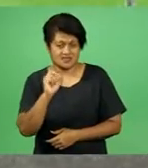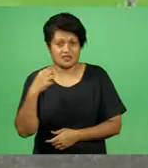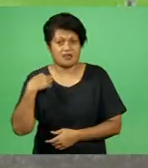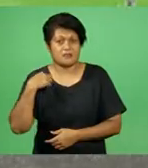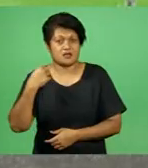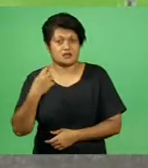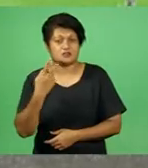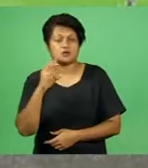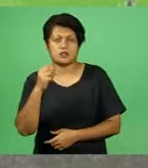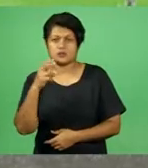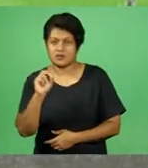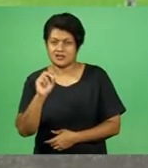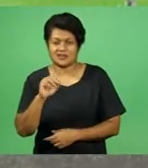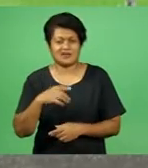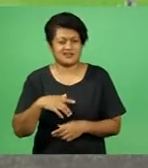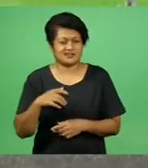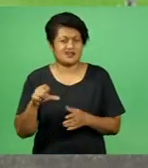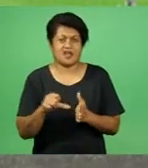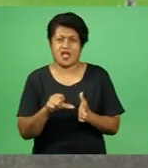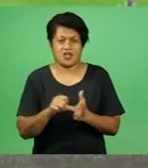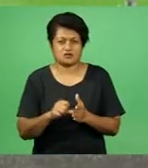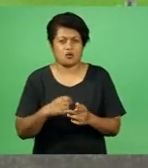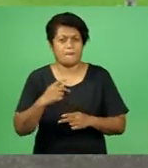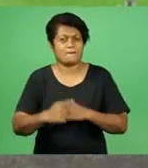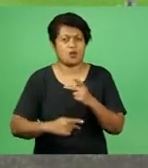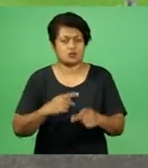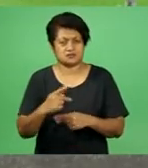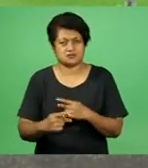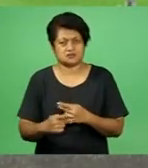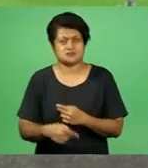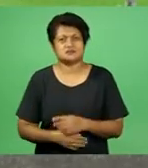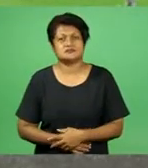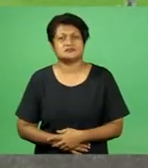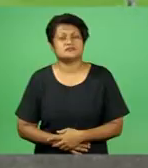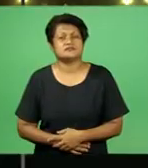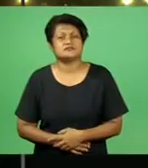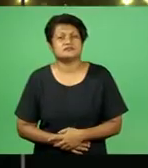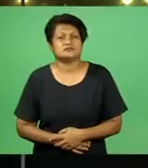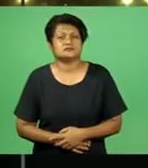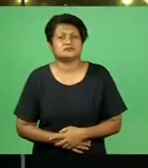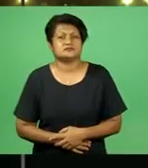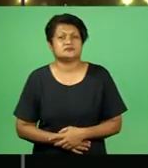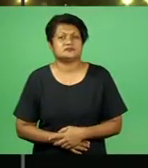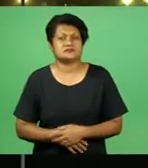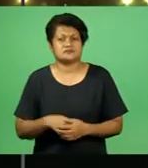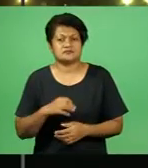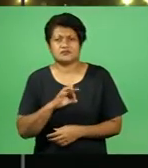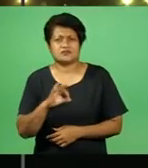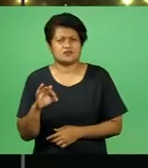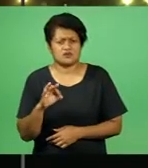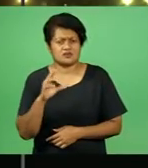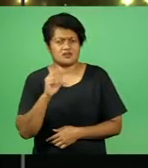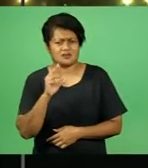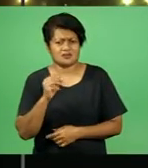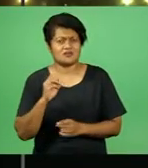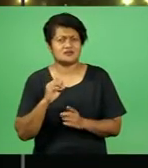in 2020, and these were difficult to process. Dipesh Kumar, FBC News. The unavailability of